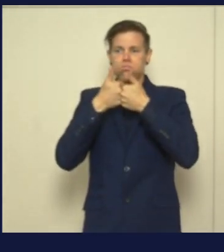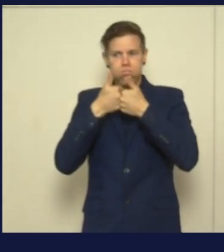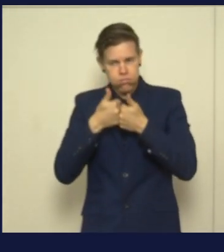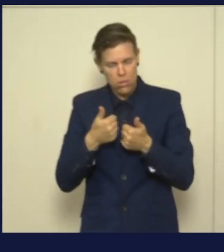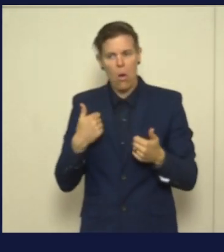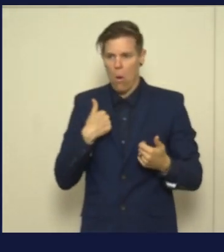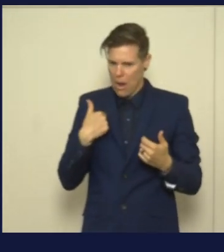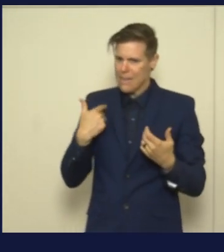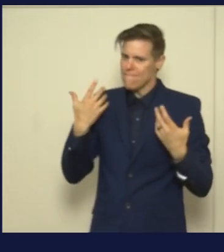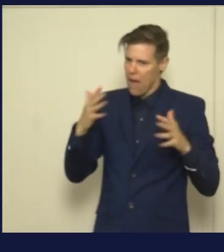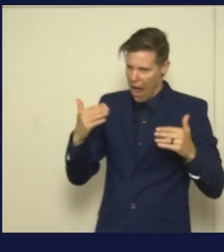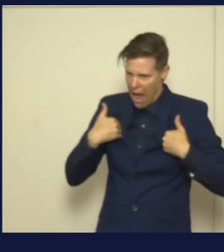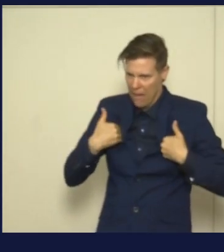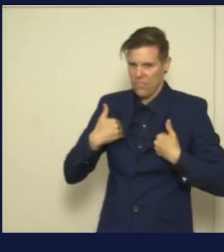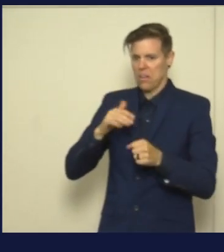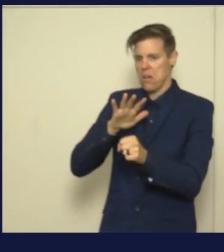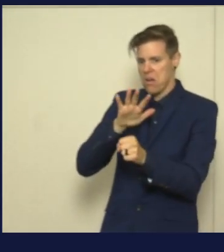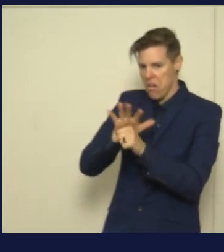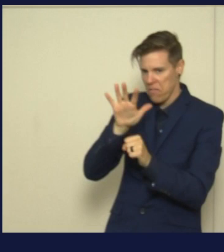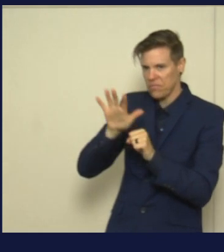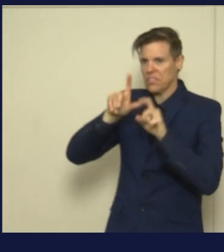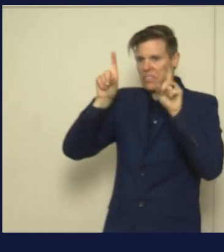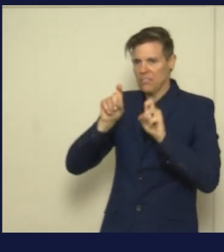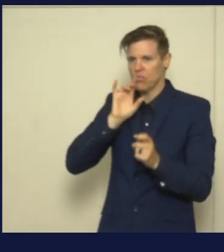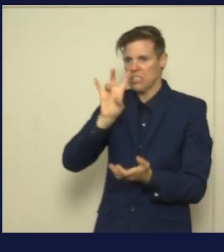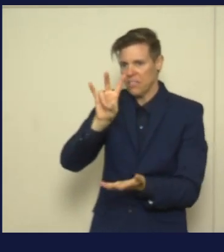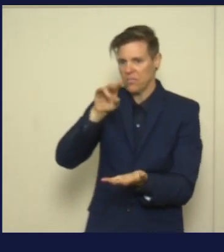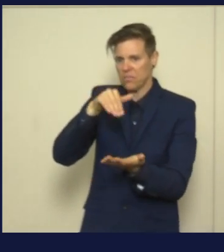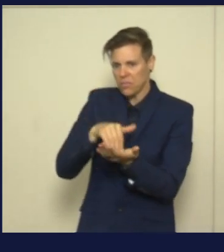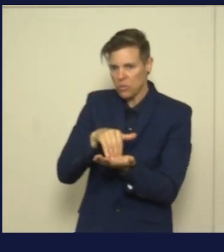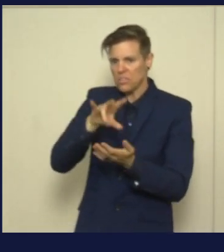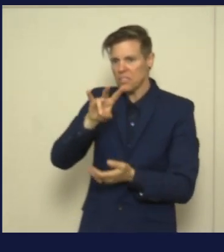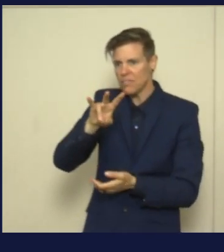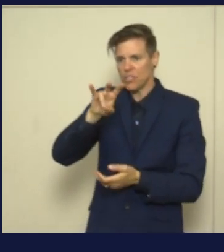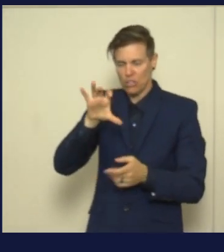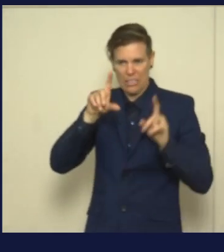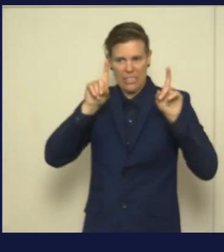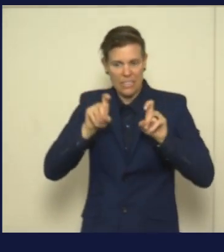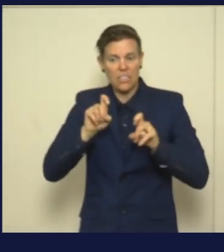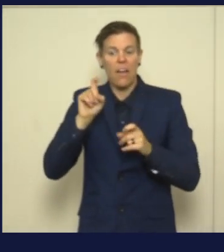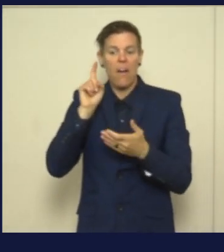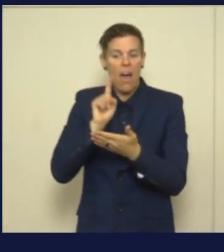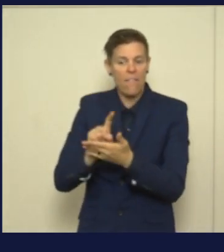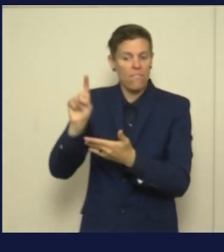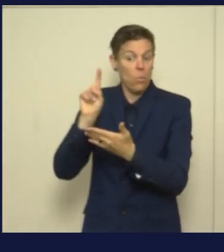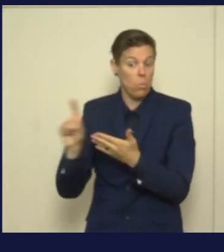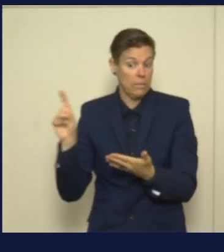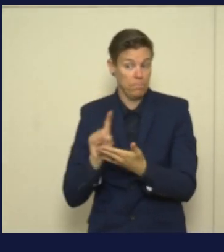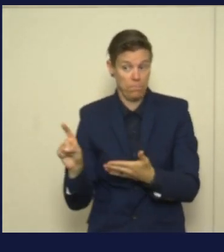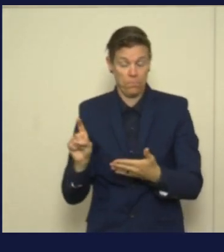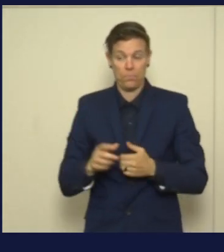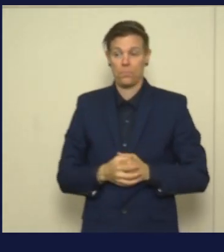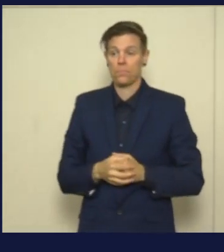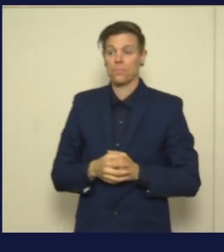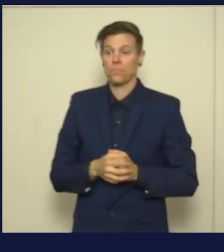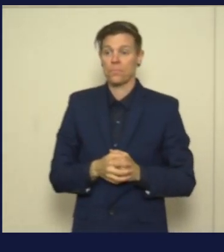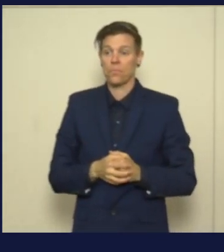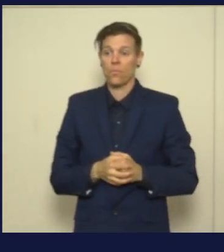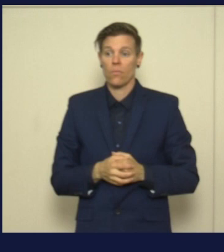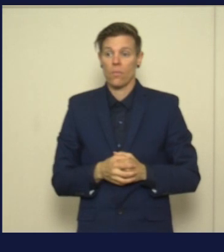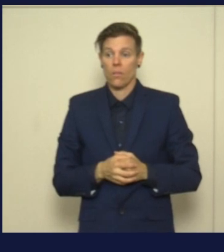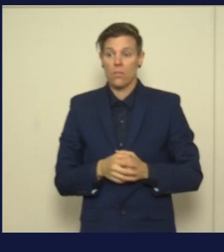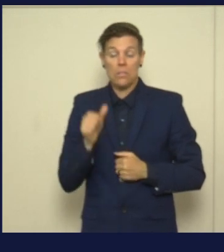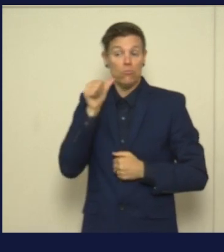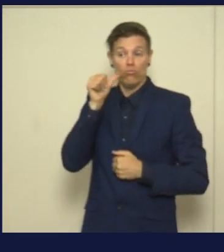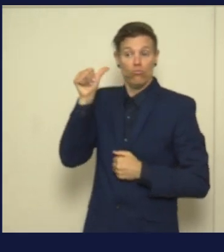7,000, 7,500 tests a week, most weeks. We aren't getting those tests out, and in fact, yesterday we were